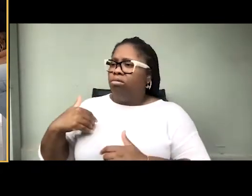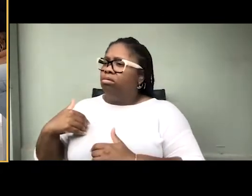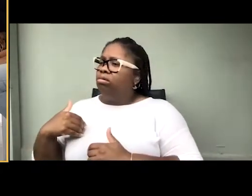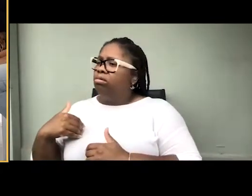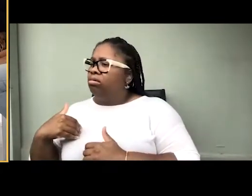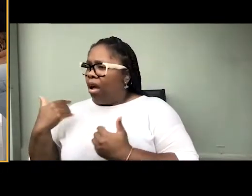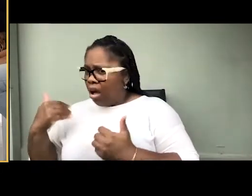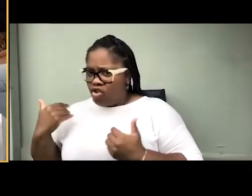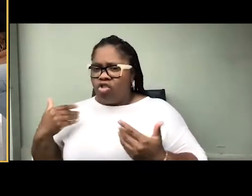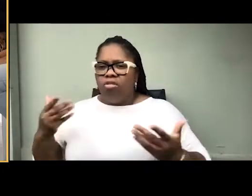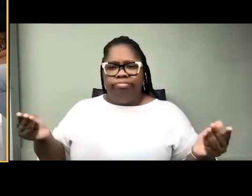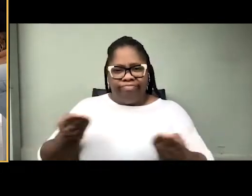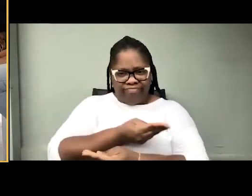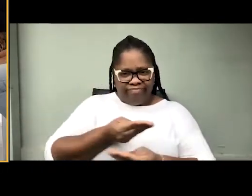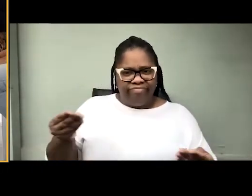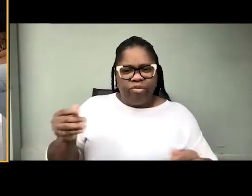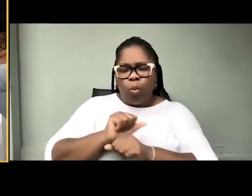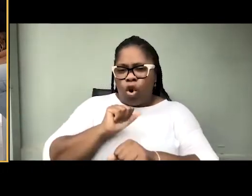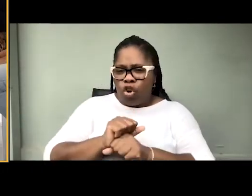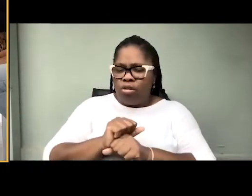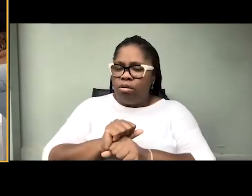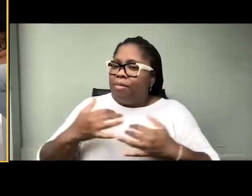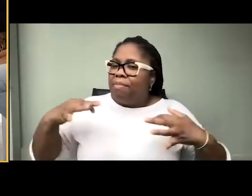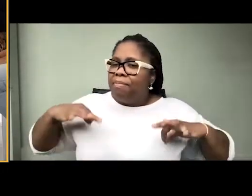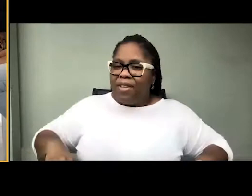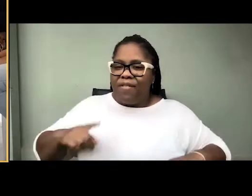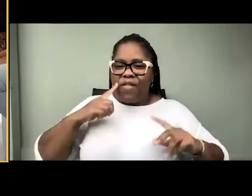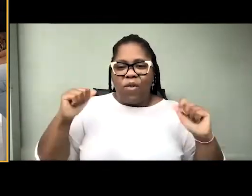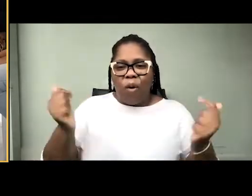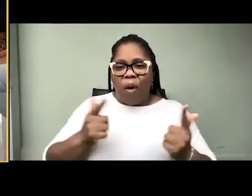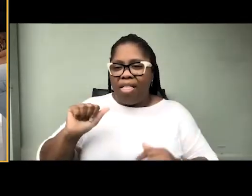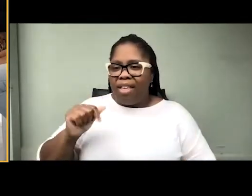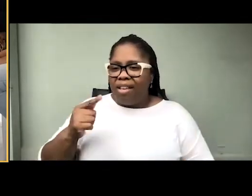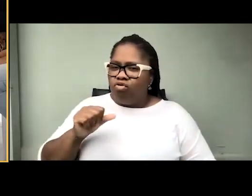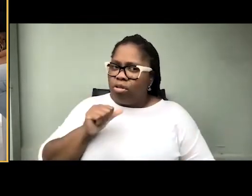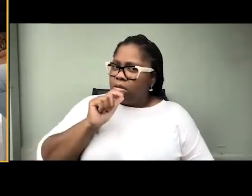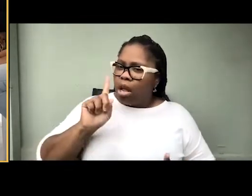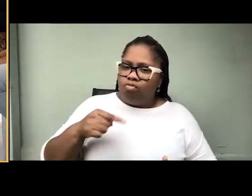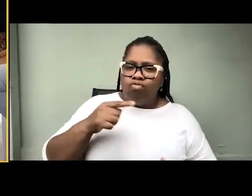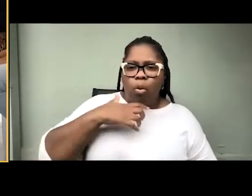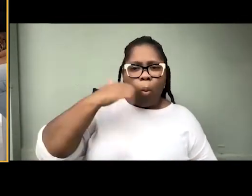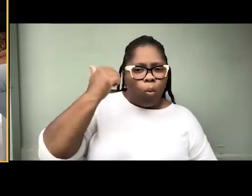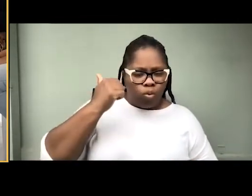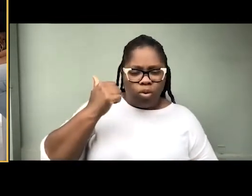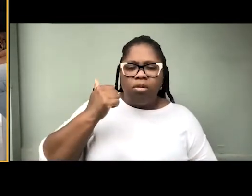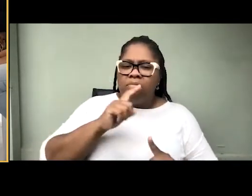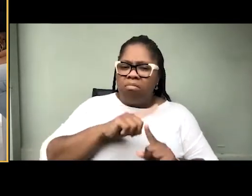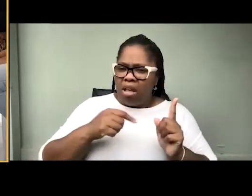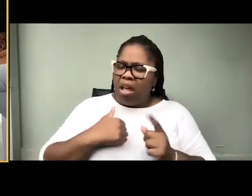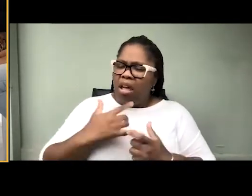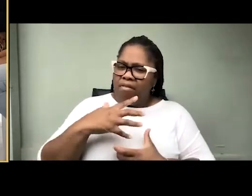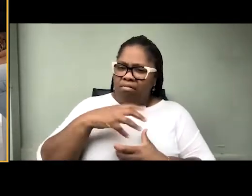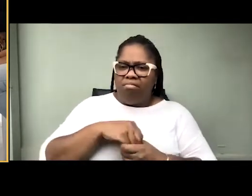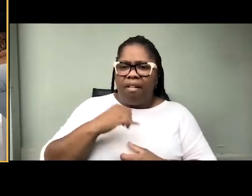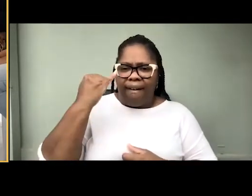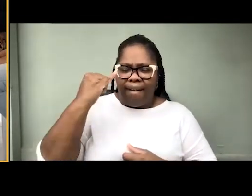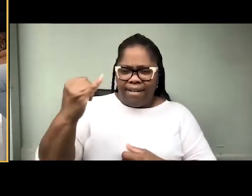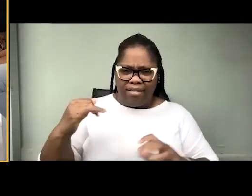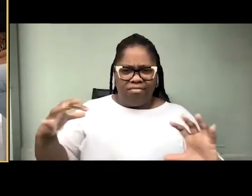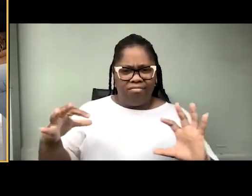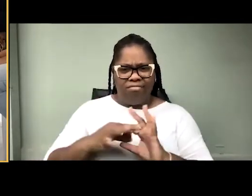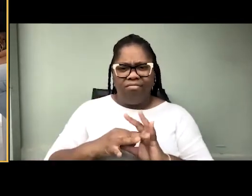Intergenerational activities are beneficial for people of all ages, not just for older adults. So there's some ideas in there to really sort of bridge the divide